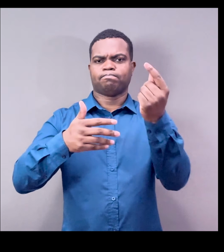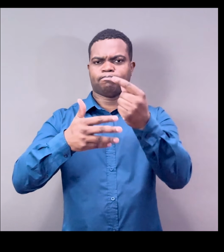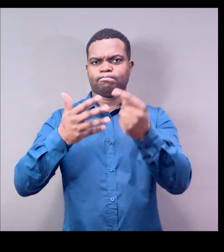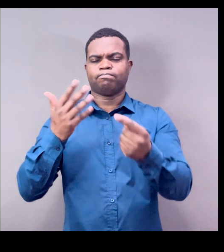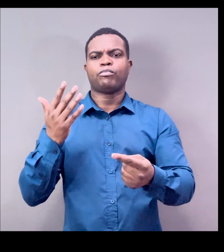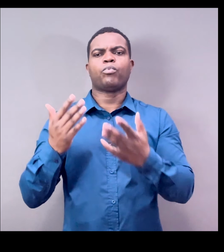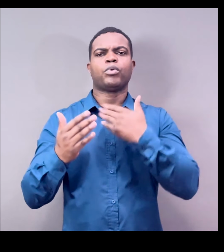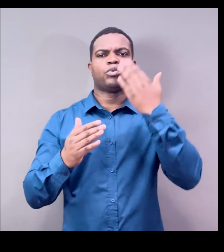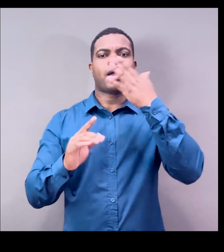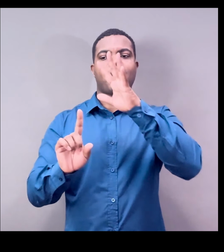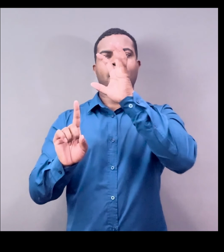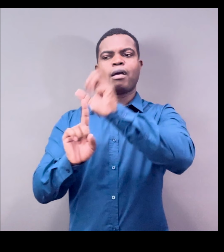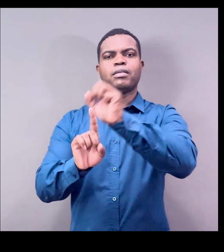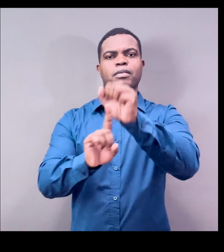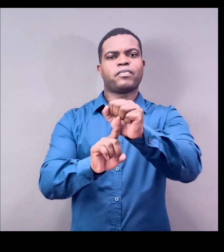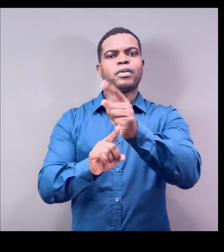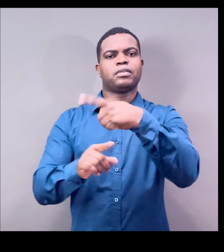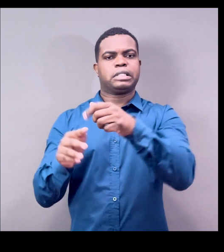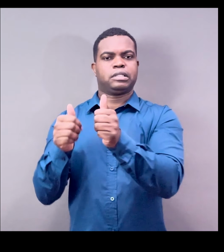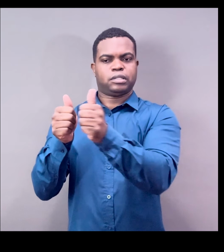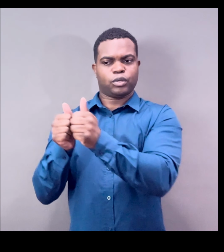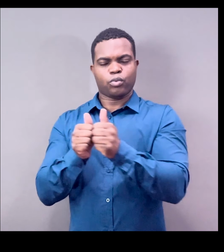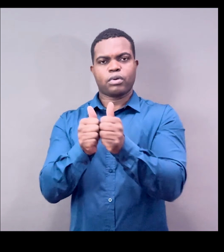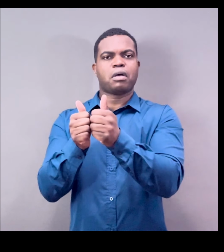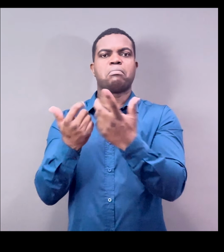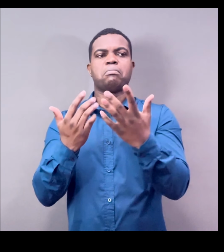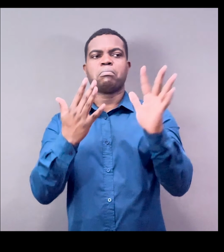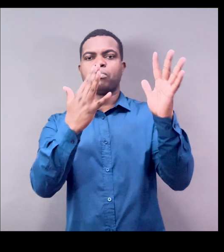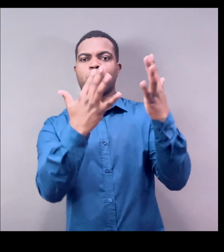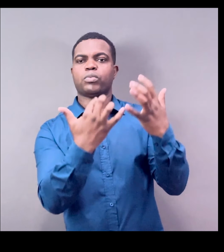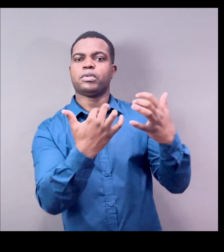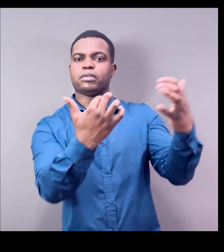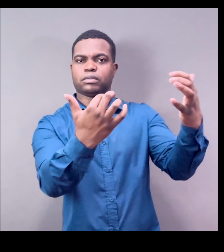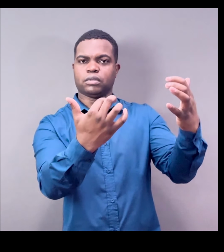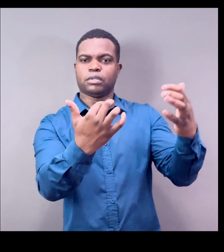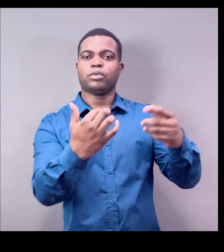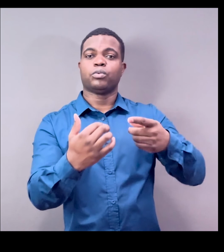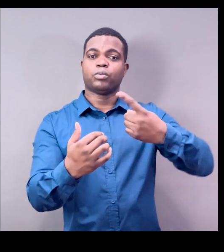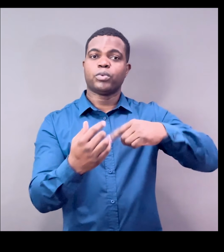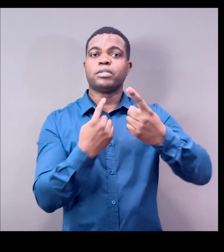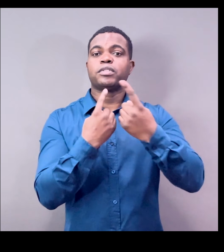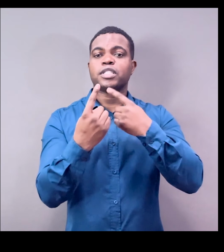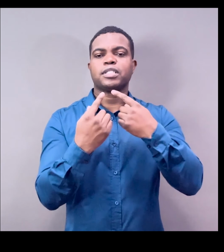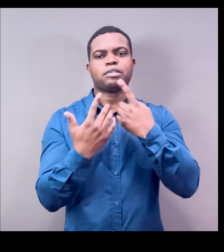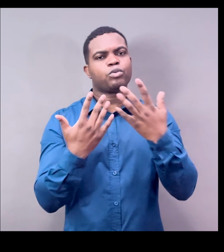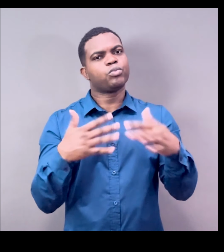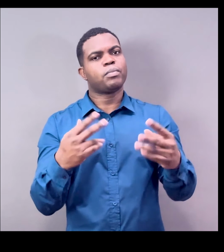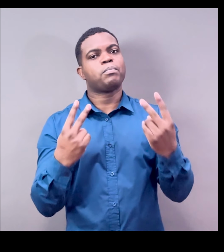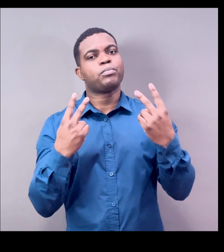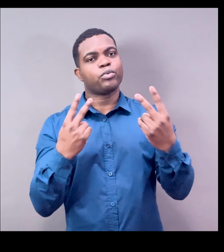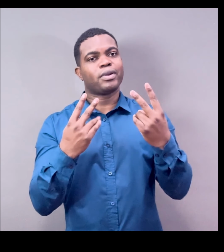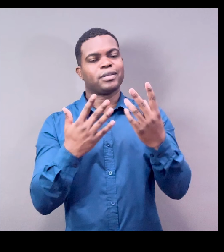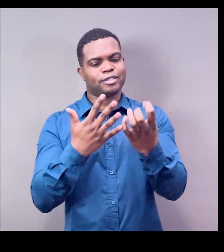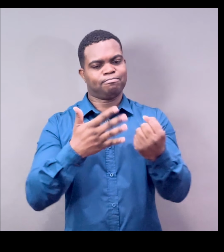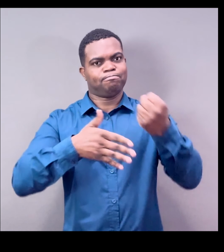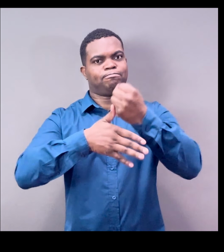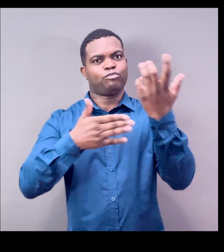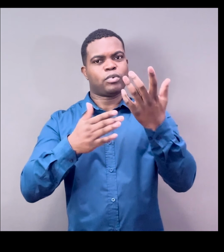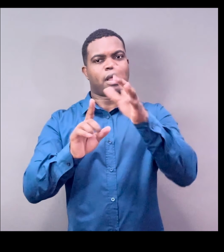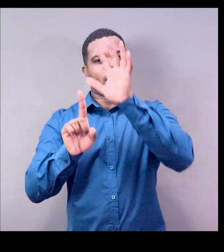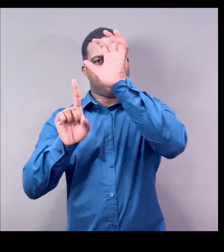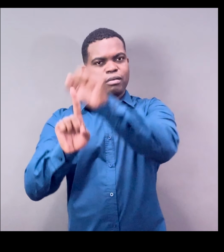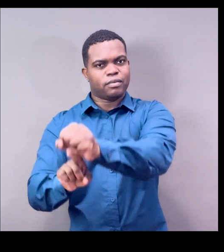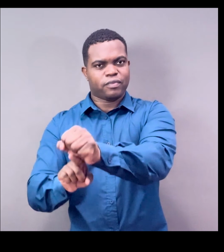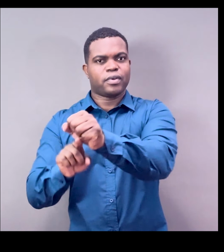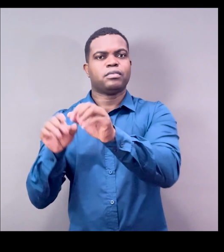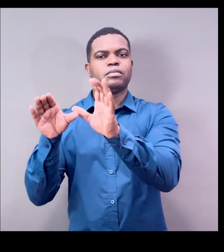about identifying stakeholders and target audiences. We have talked about the importance of identifying your